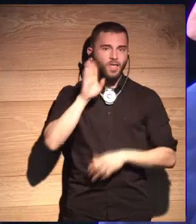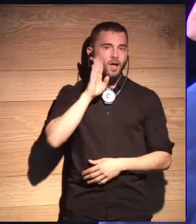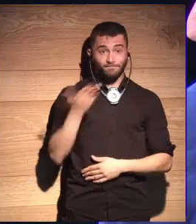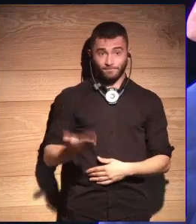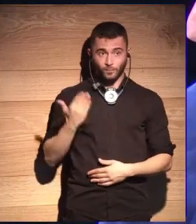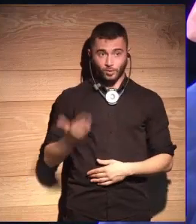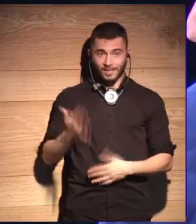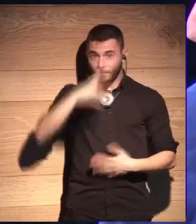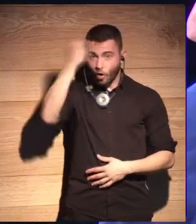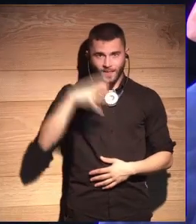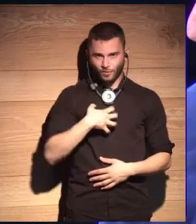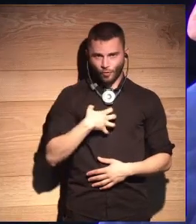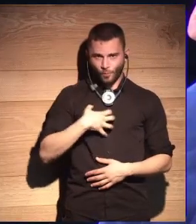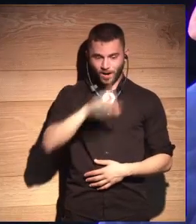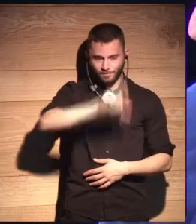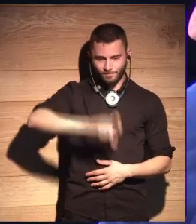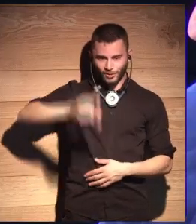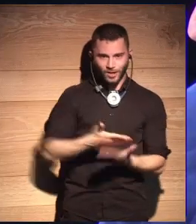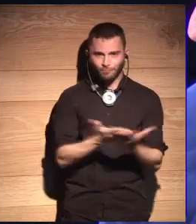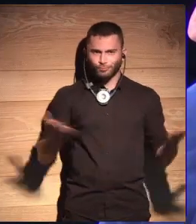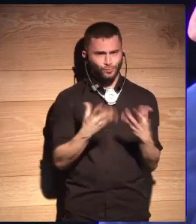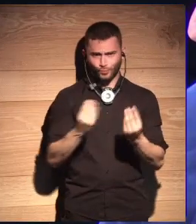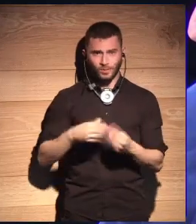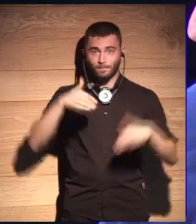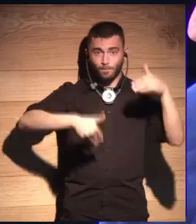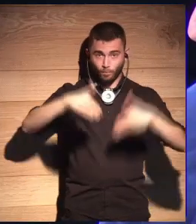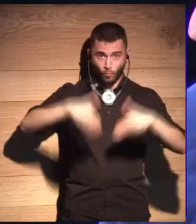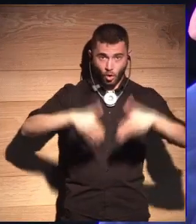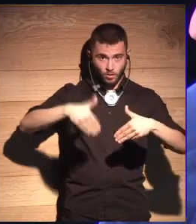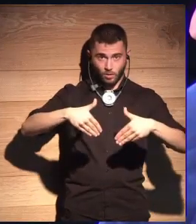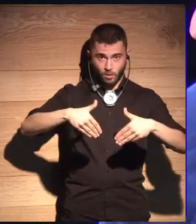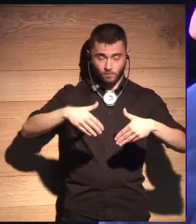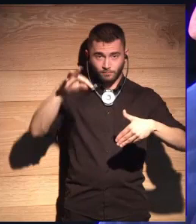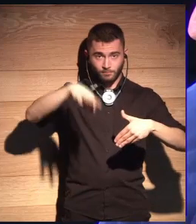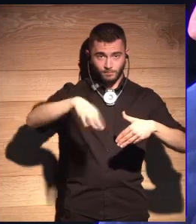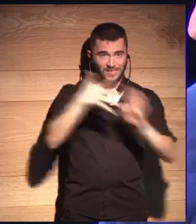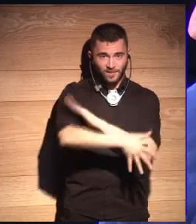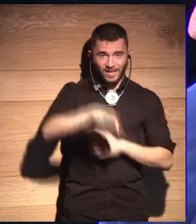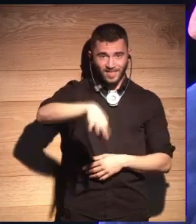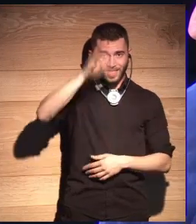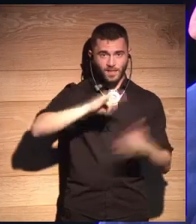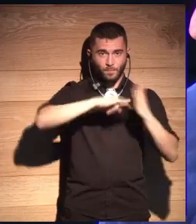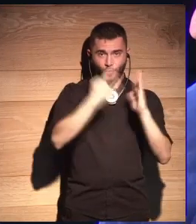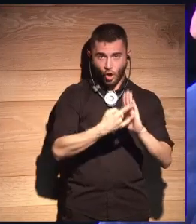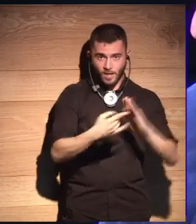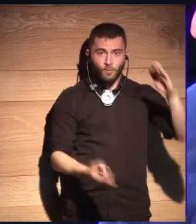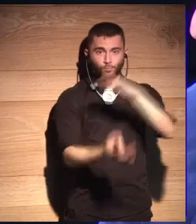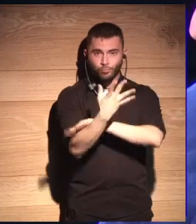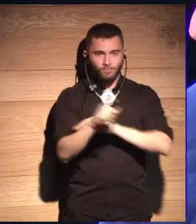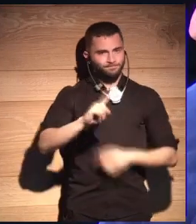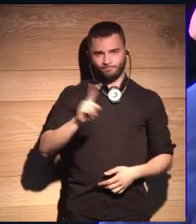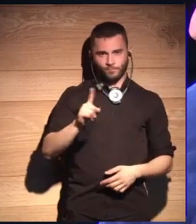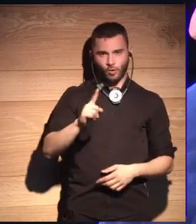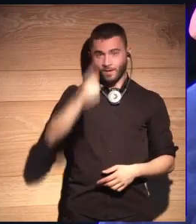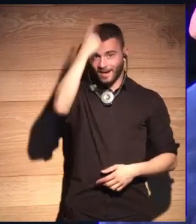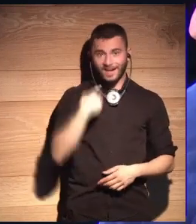that information continues to be essential, but we shouldn't forget that for many people, voting is not just about deciding what project